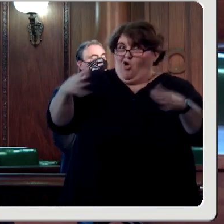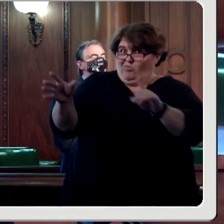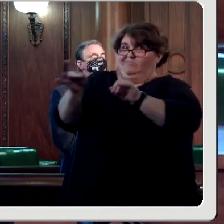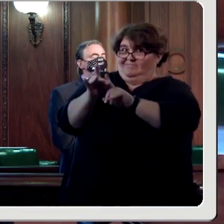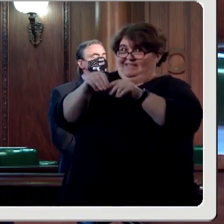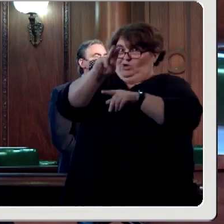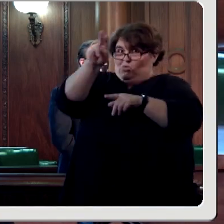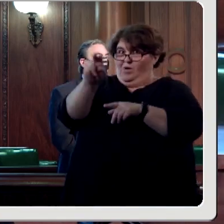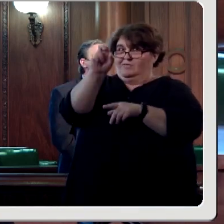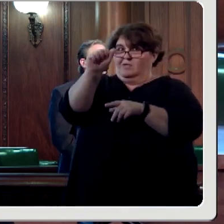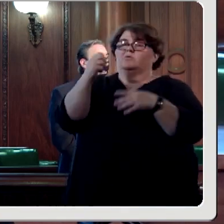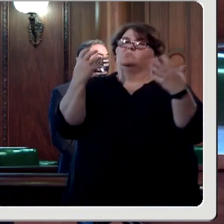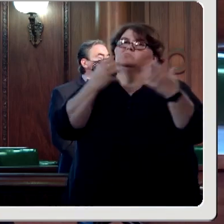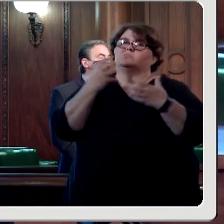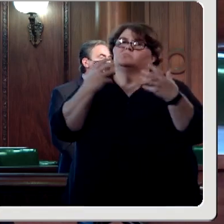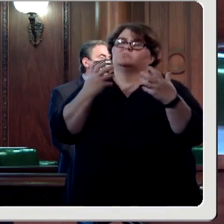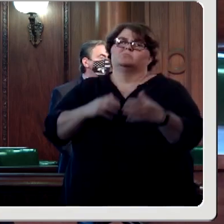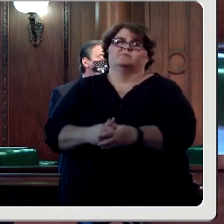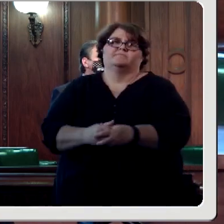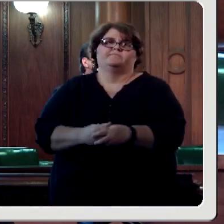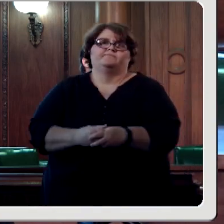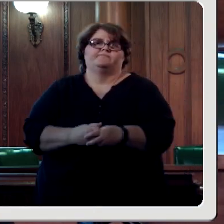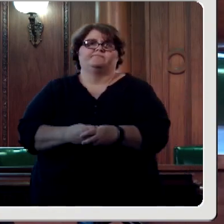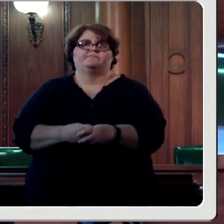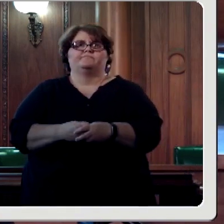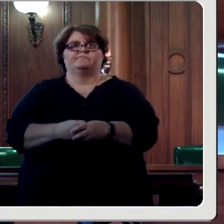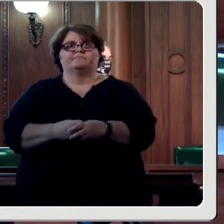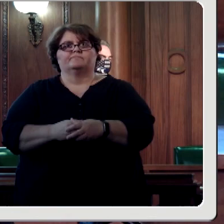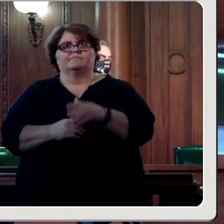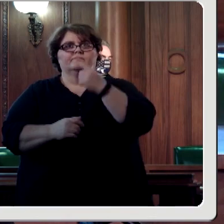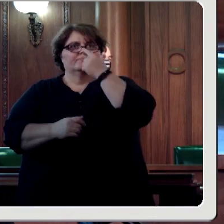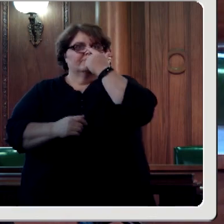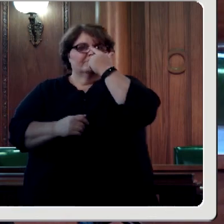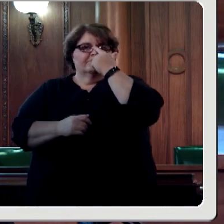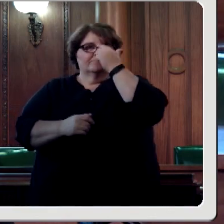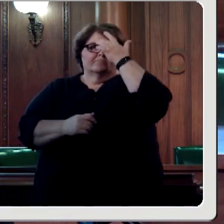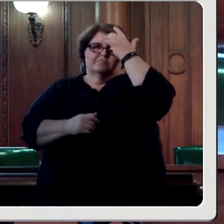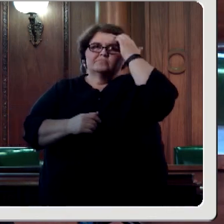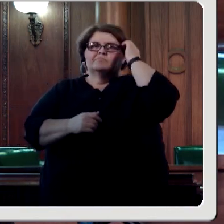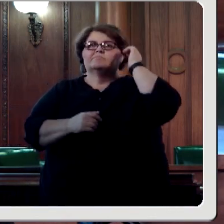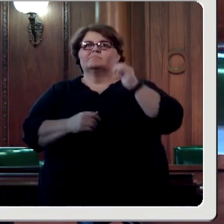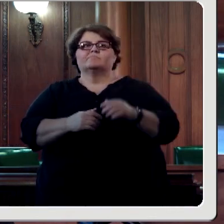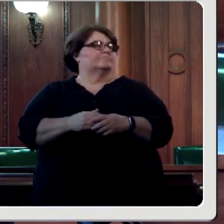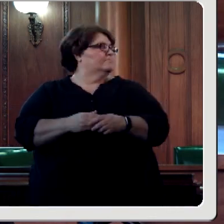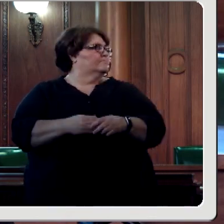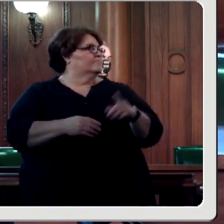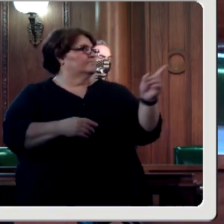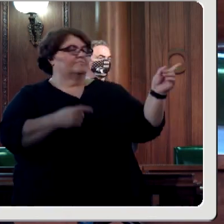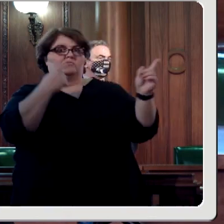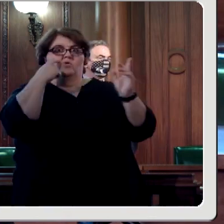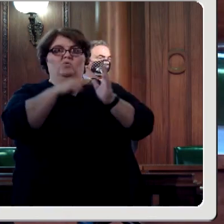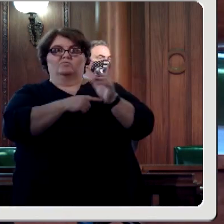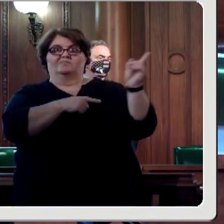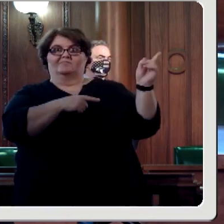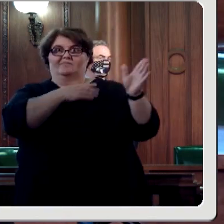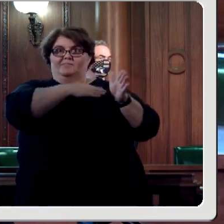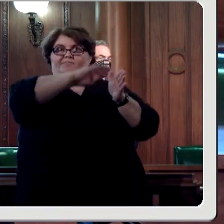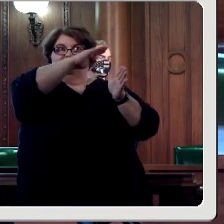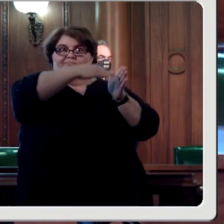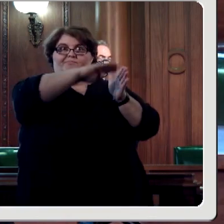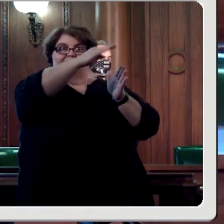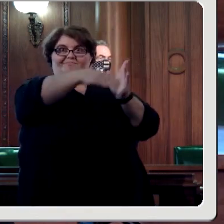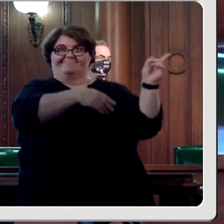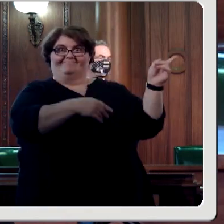following along, has looked a little bit like a roller coaster. I'm going to show this just right now, which shows the map of the United